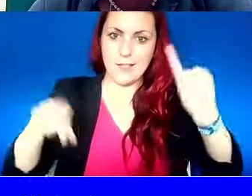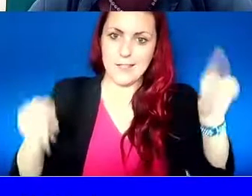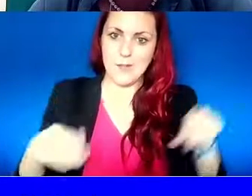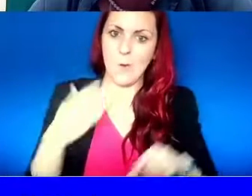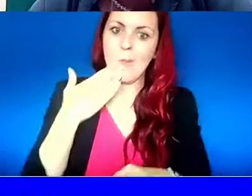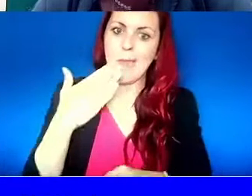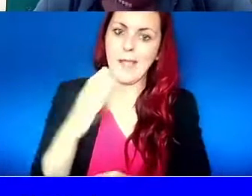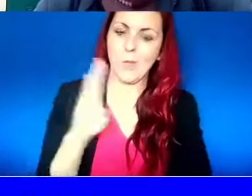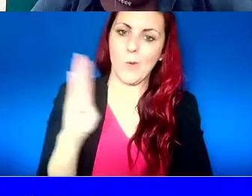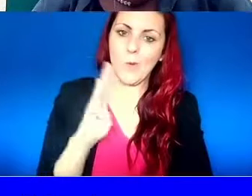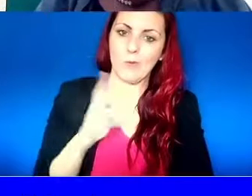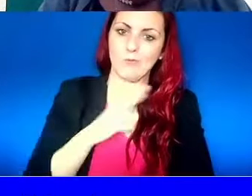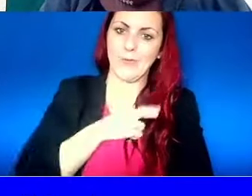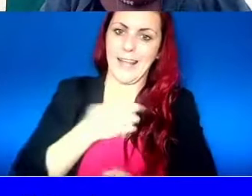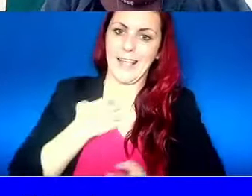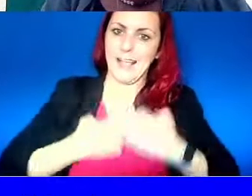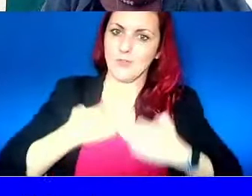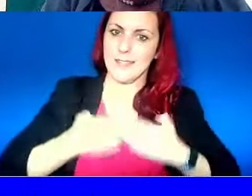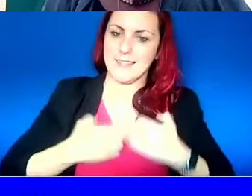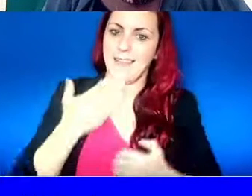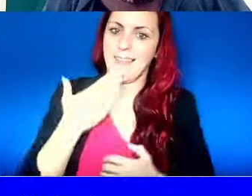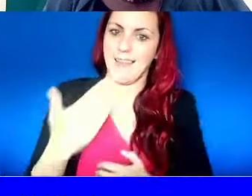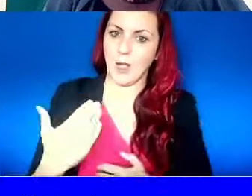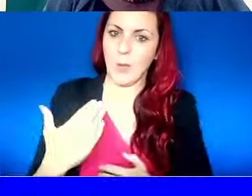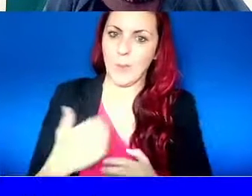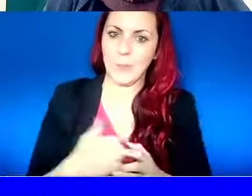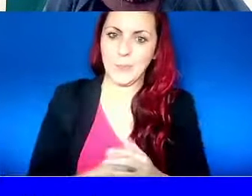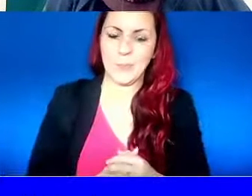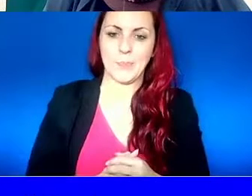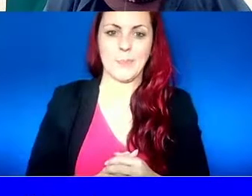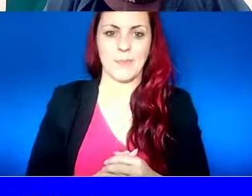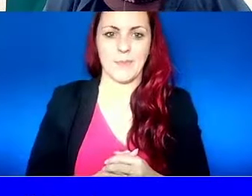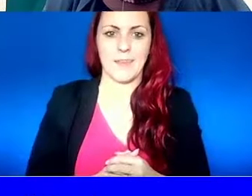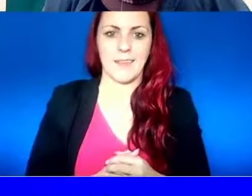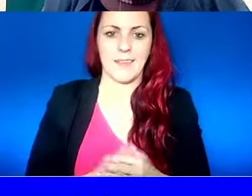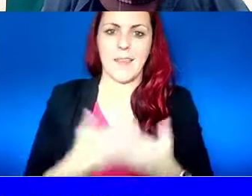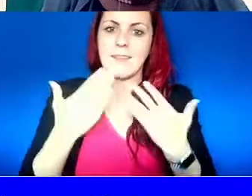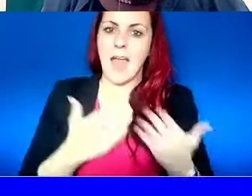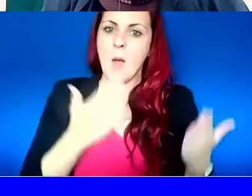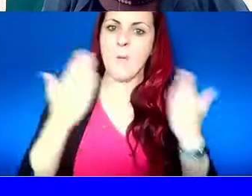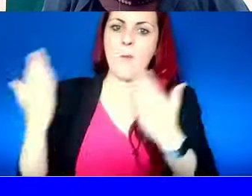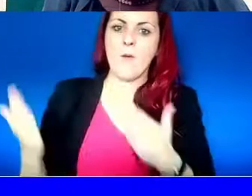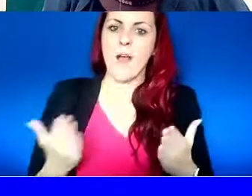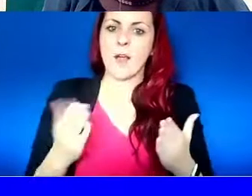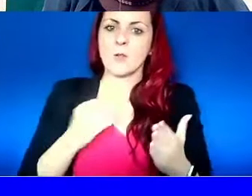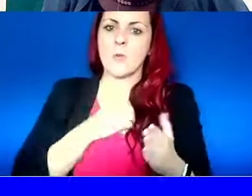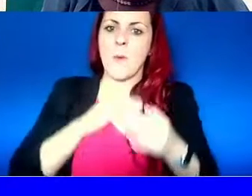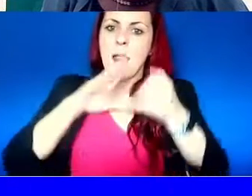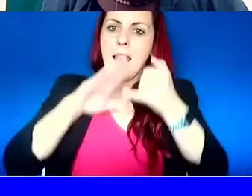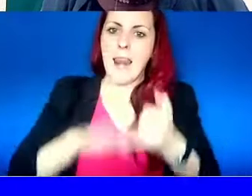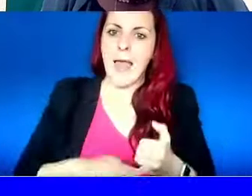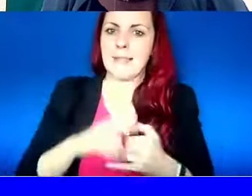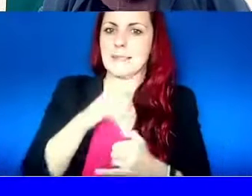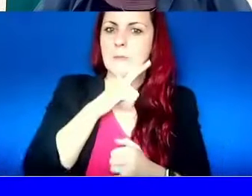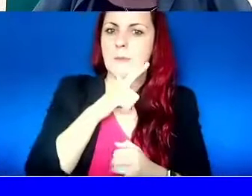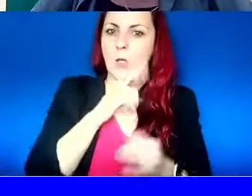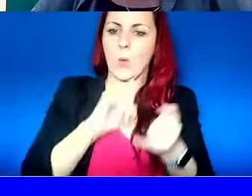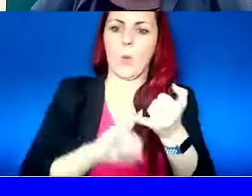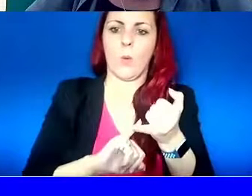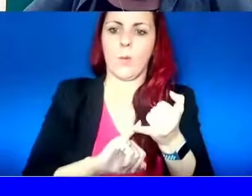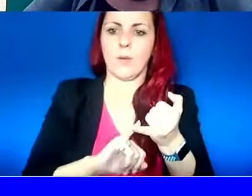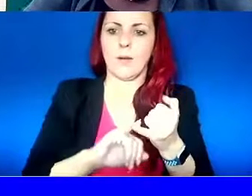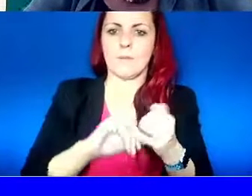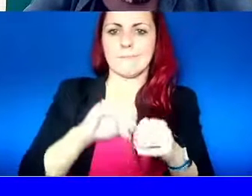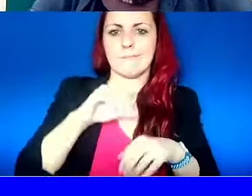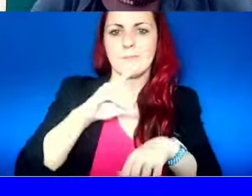Bronagh. Really interesting question. We'll move on now to our last speaker,